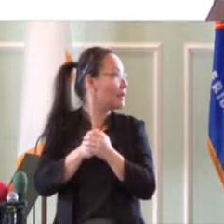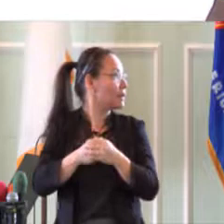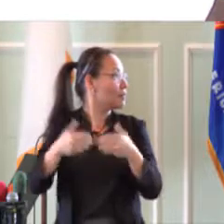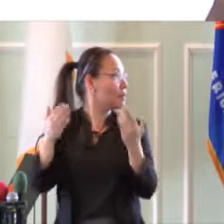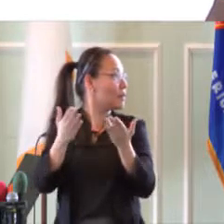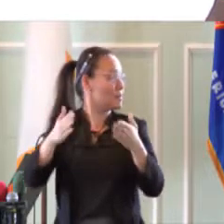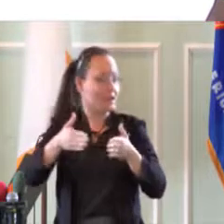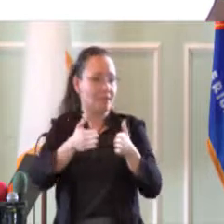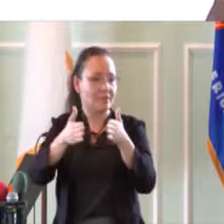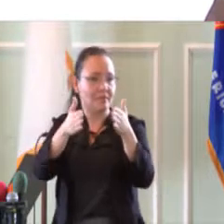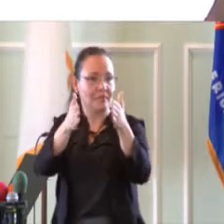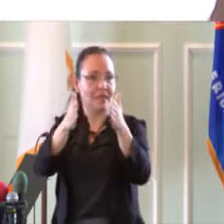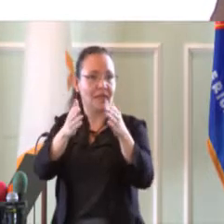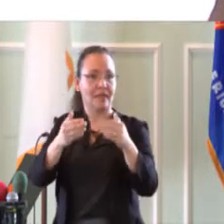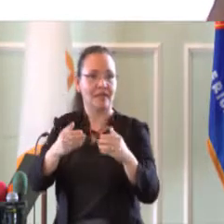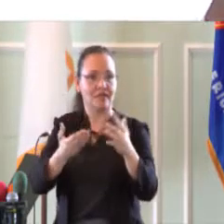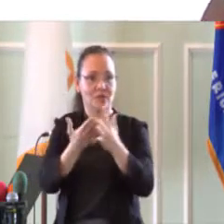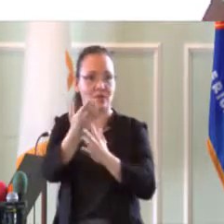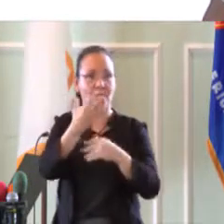lost.